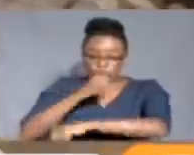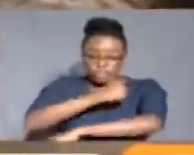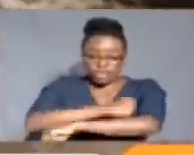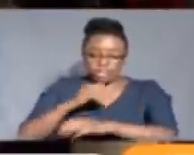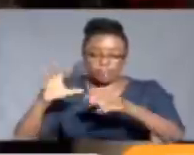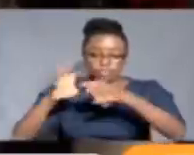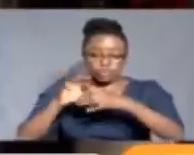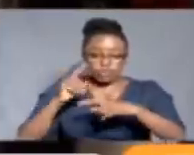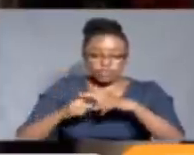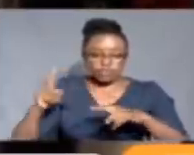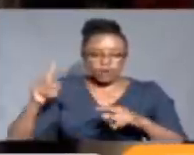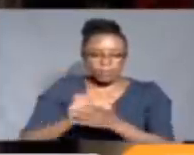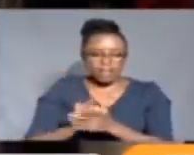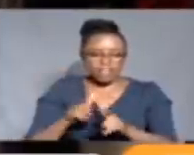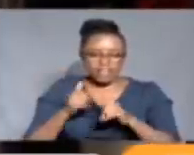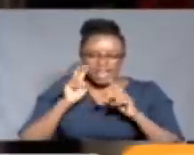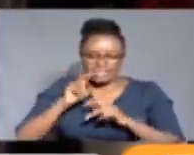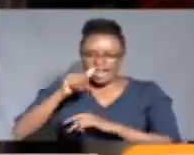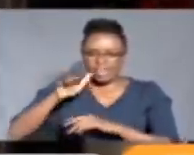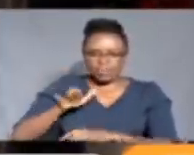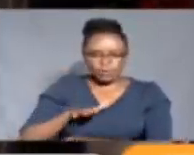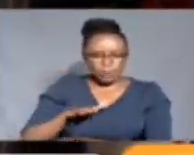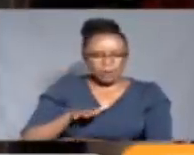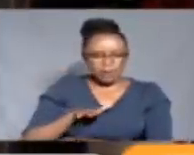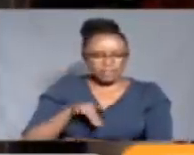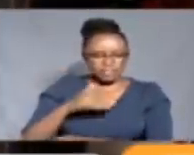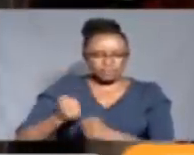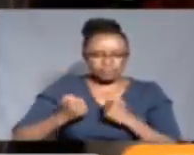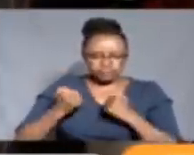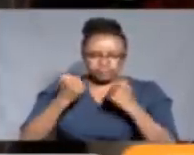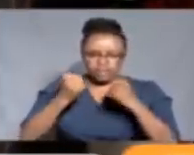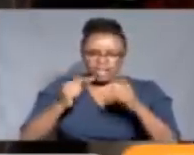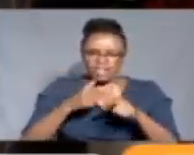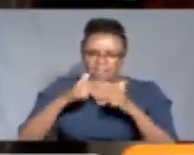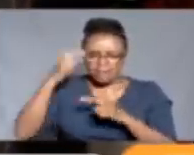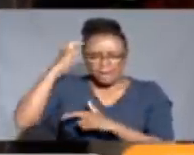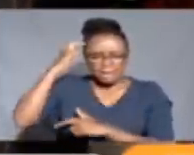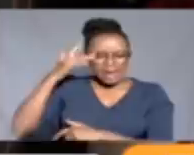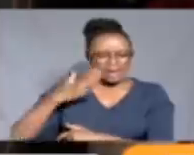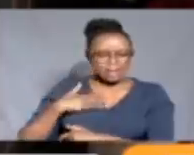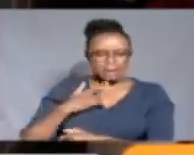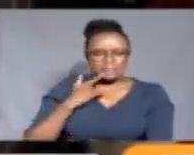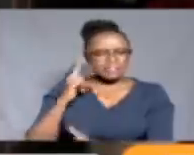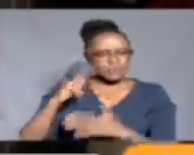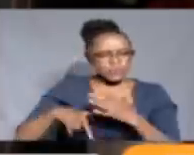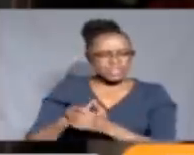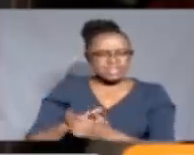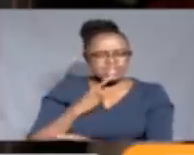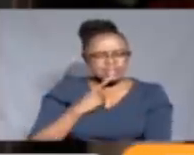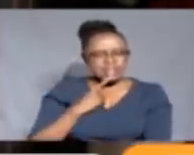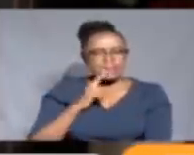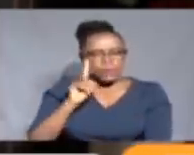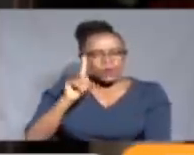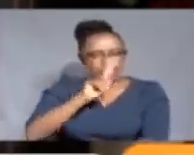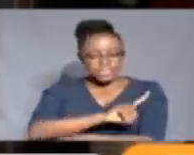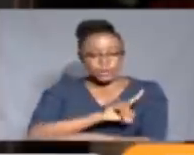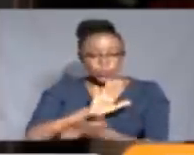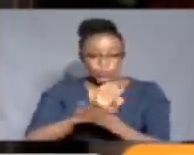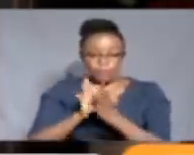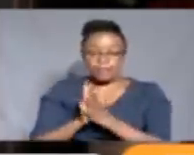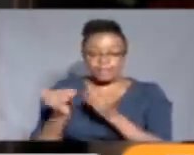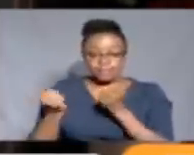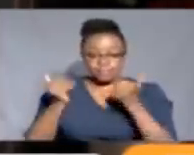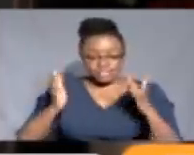form one, so nikawa naona wanawake wengine wakiwa naendesha na mimi kwa akili yangu sasa ikawa mimi hata siku moja nitakuwa tu dereva wa